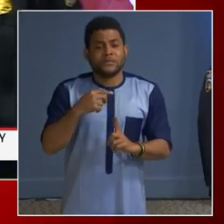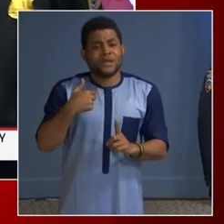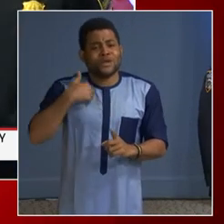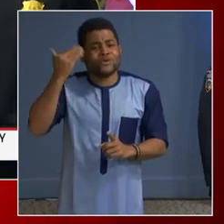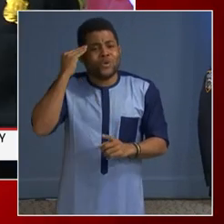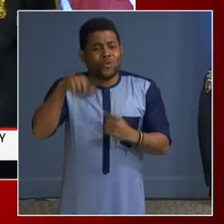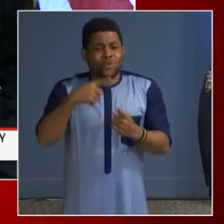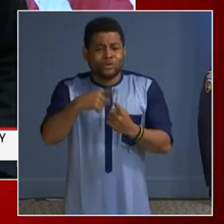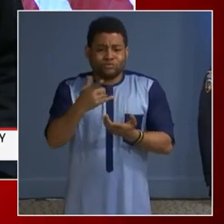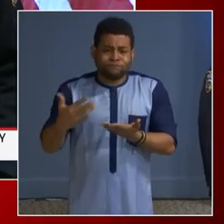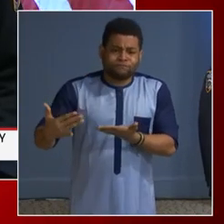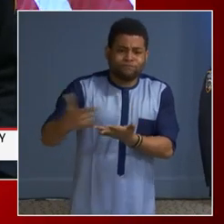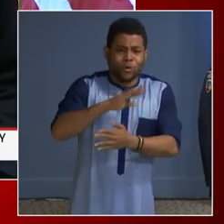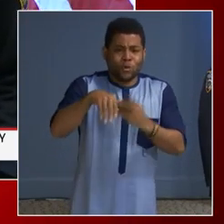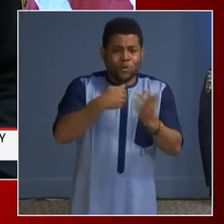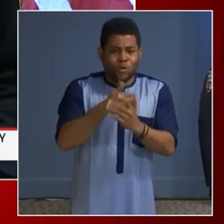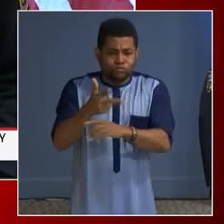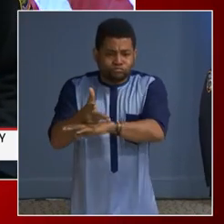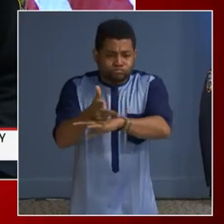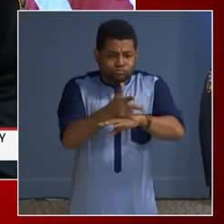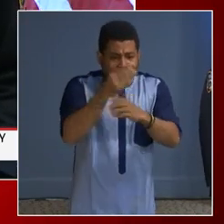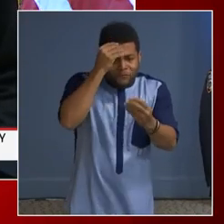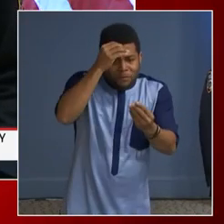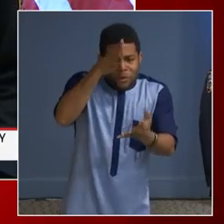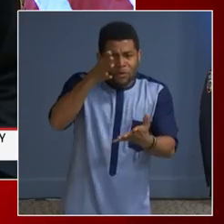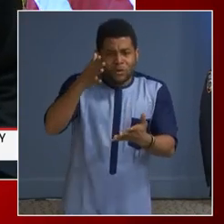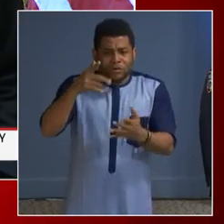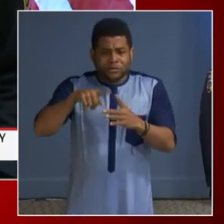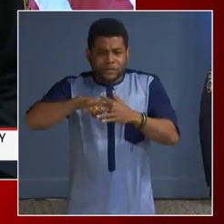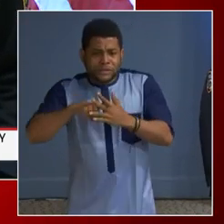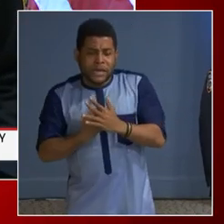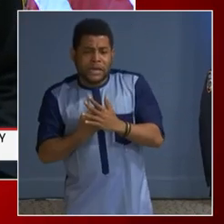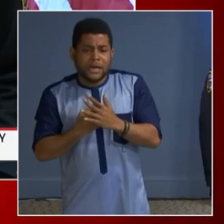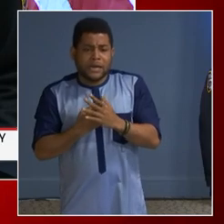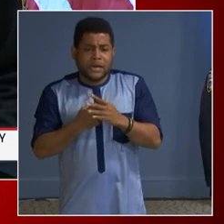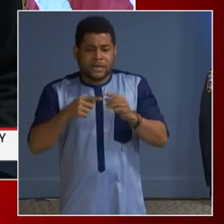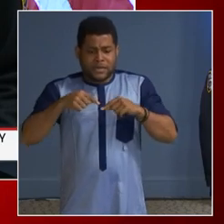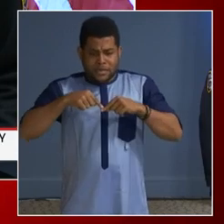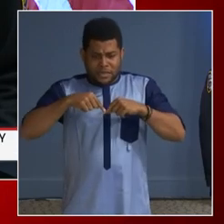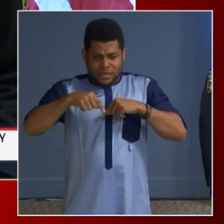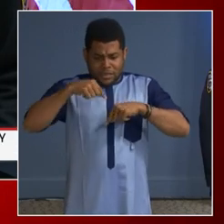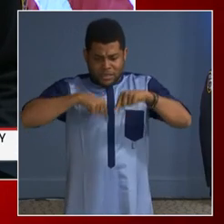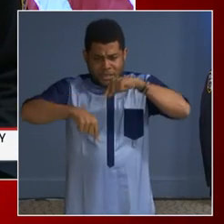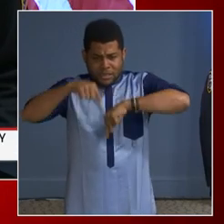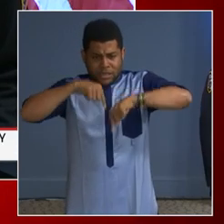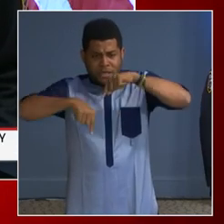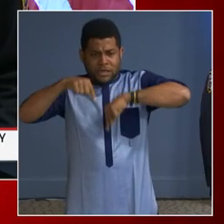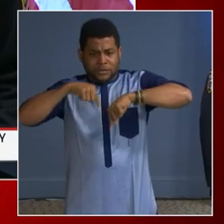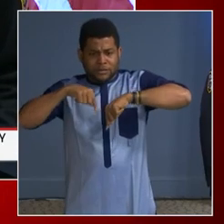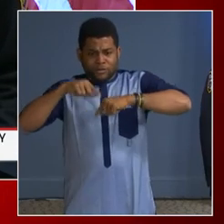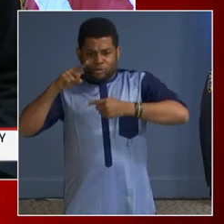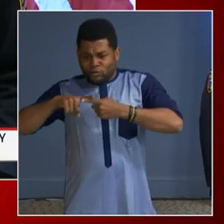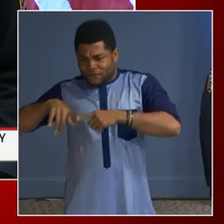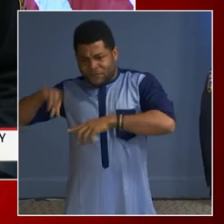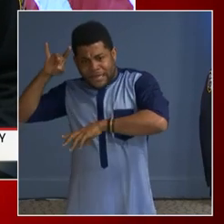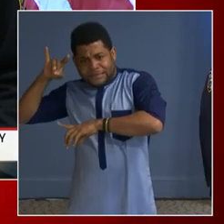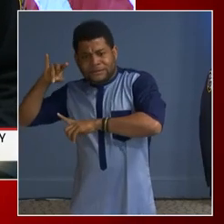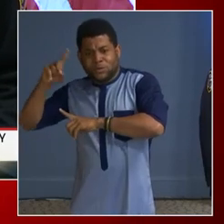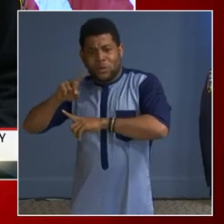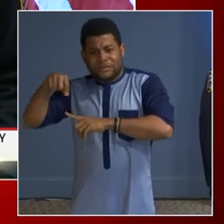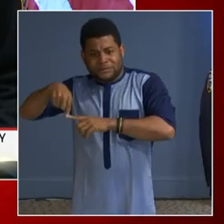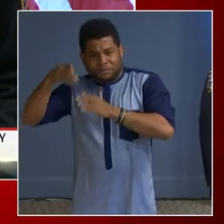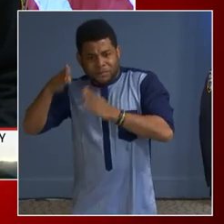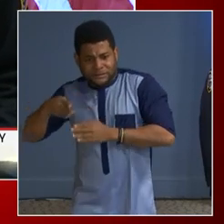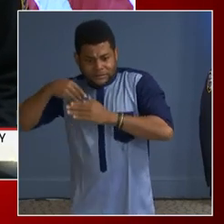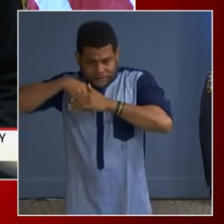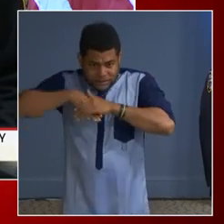footage of the suspect, you start working backwards and tracing back further and further until you can trace where it was this person came in. So